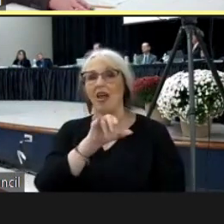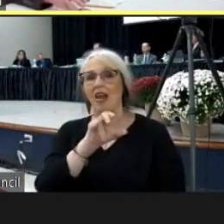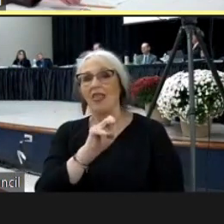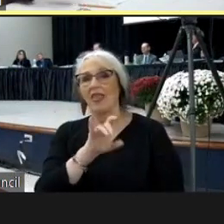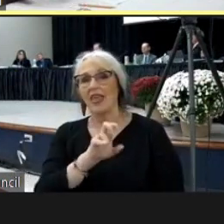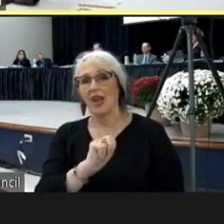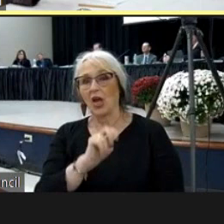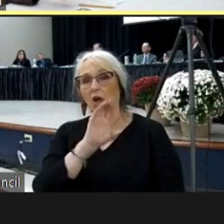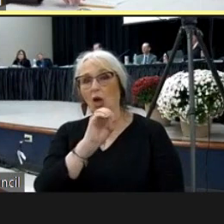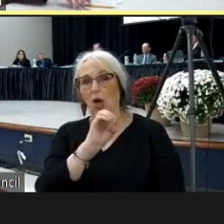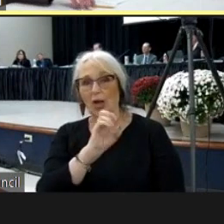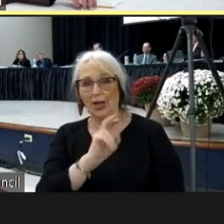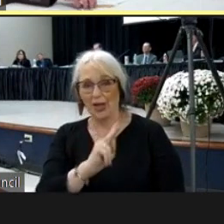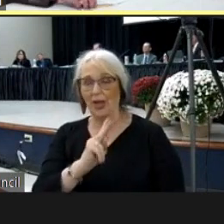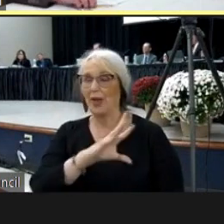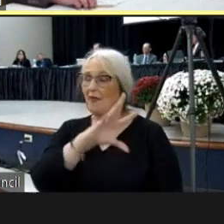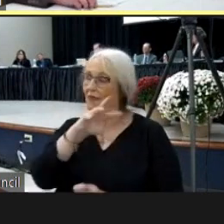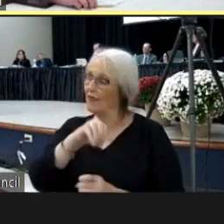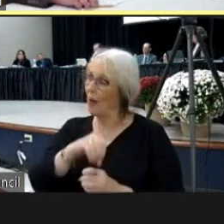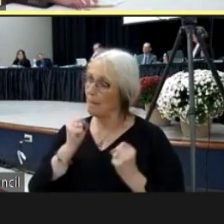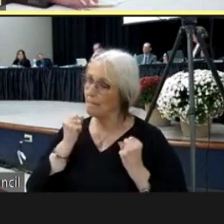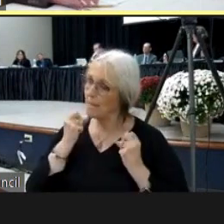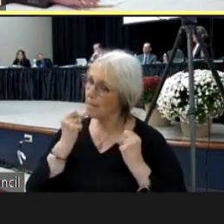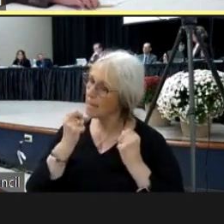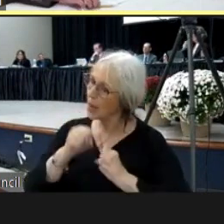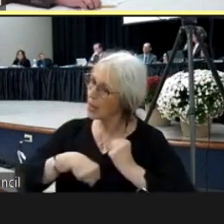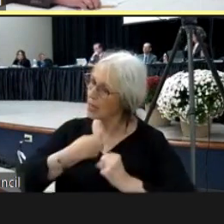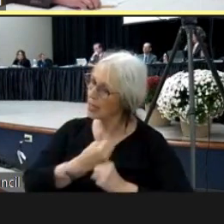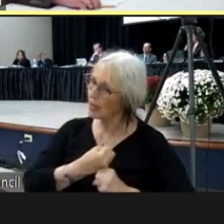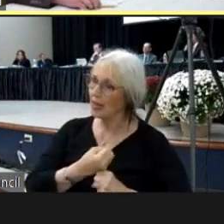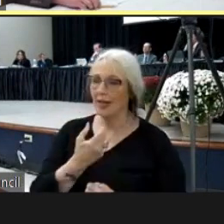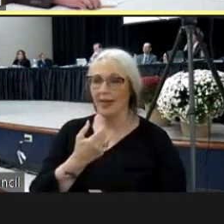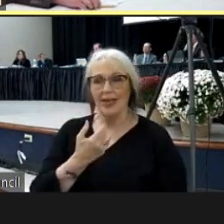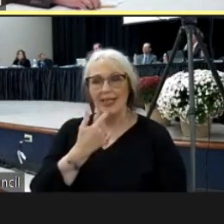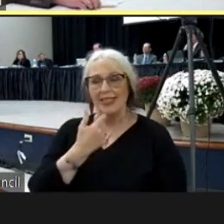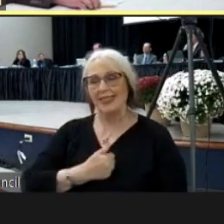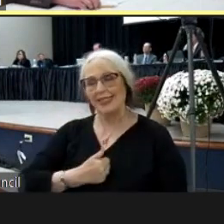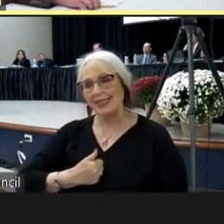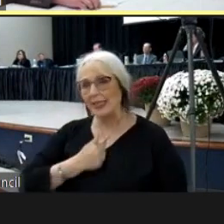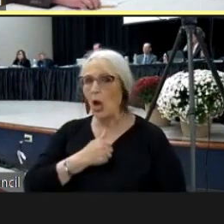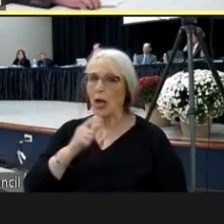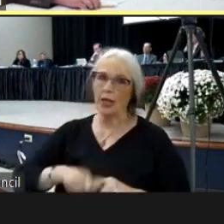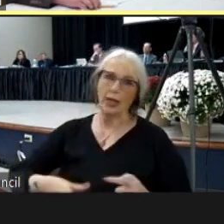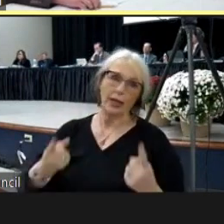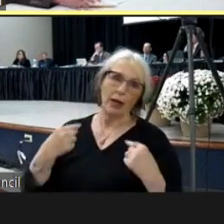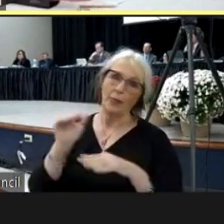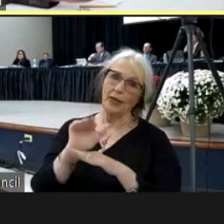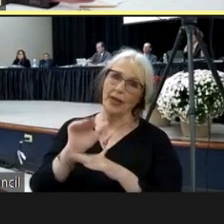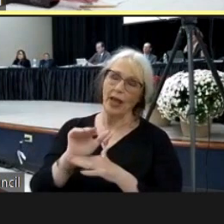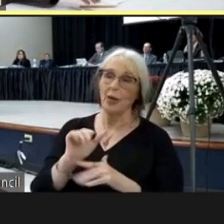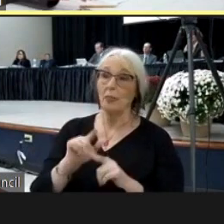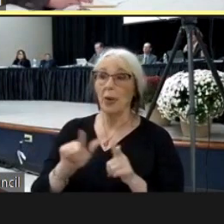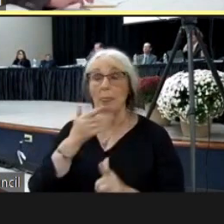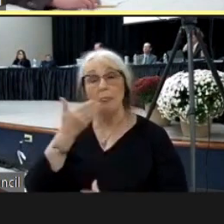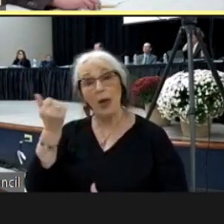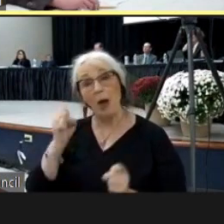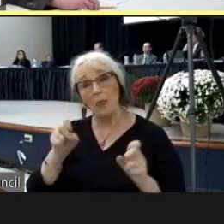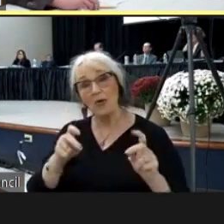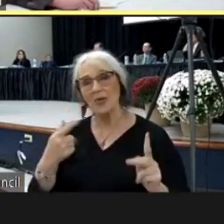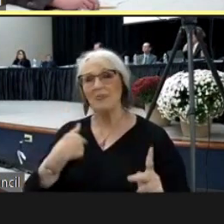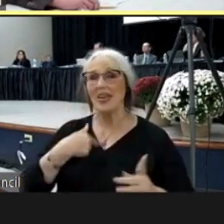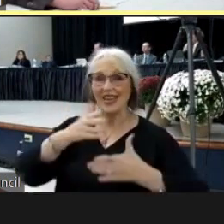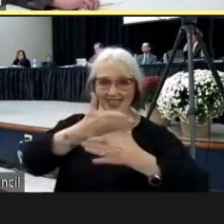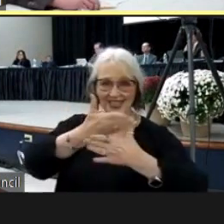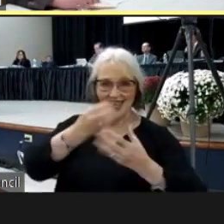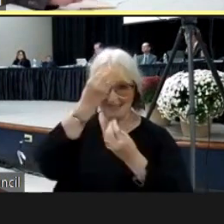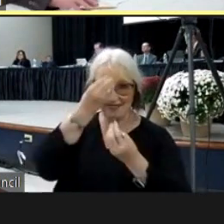in this process for several years. So he regrets that he was not able to be here tonight, but all the better opportunity for me to share the news with